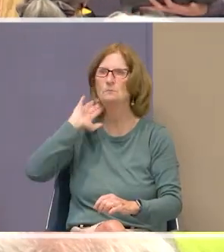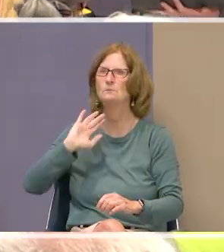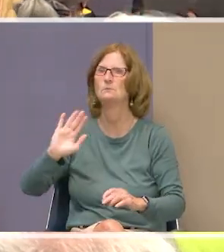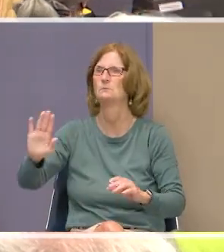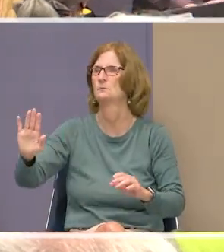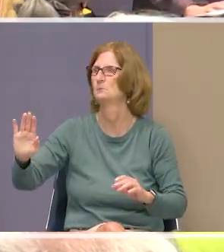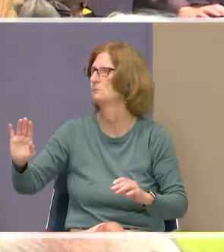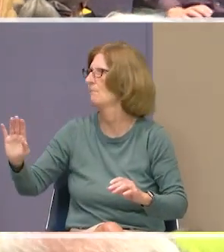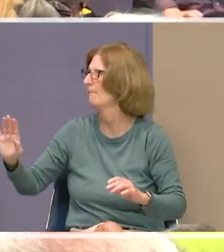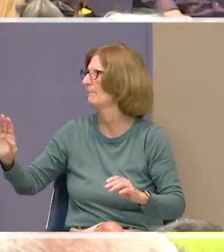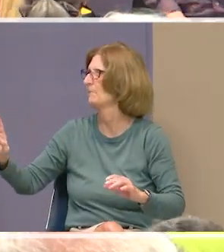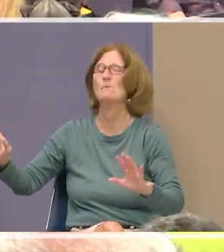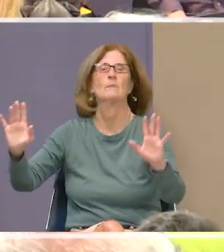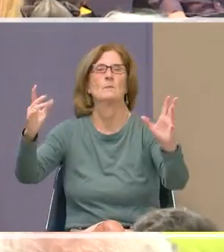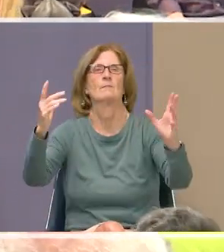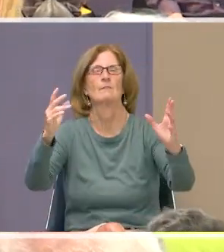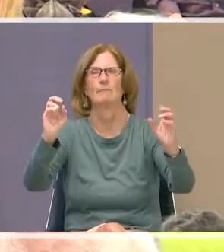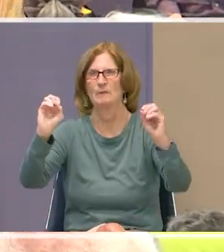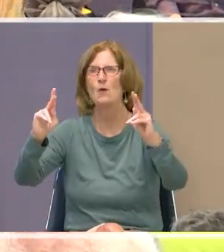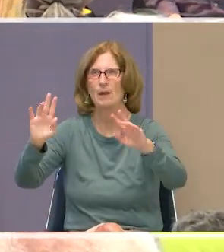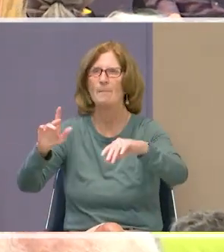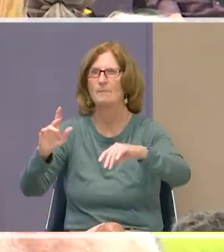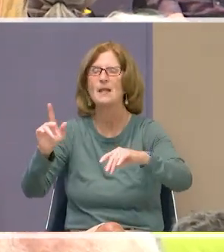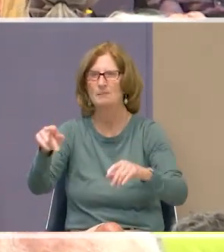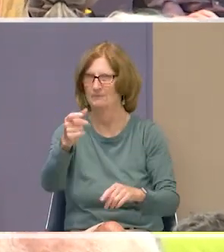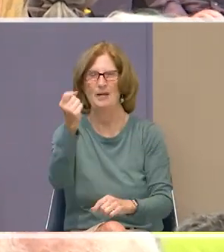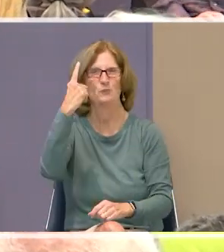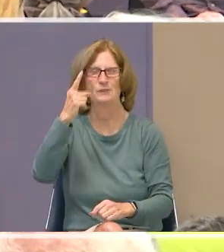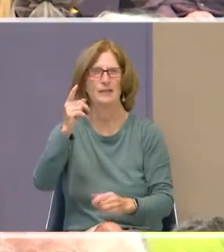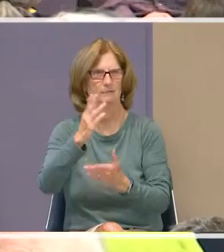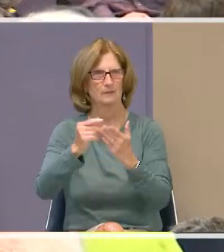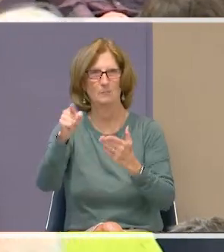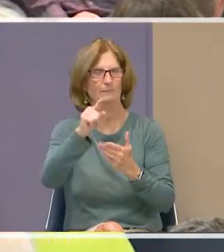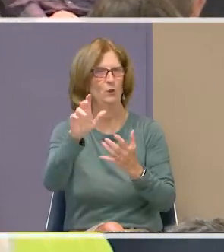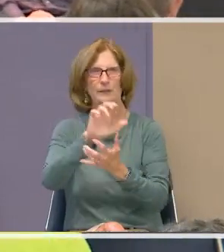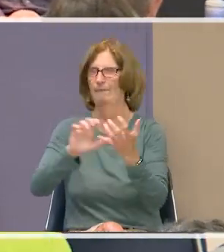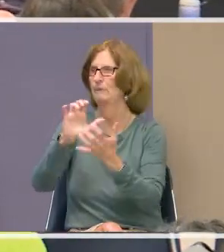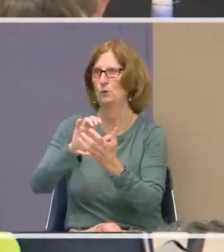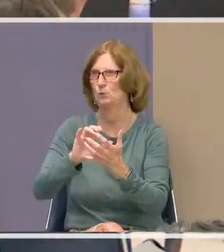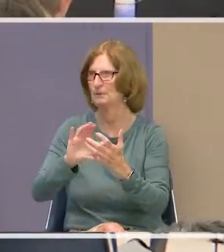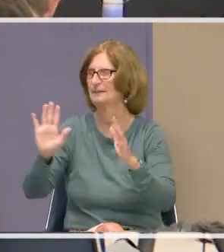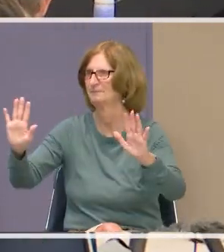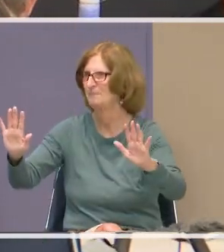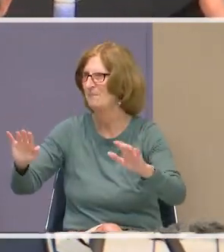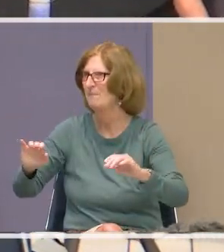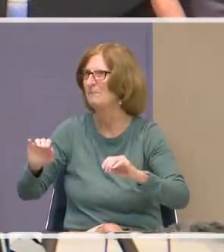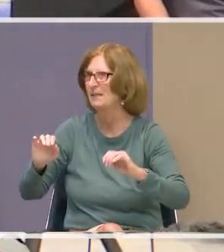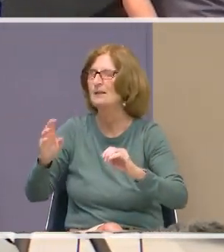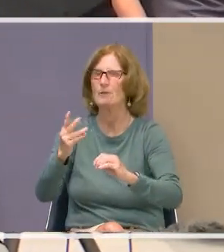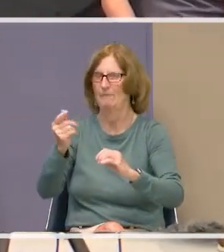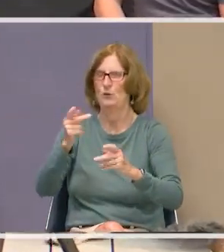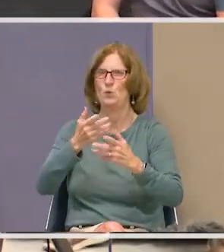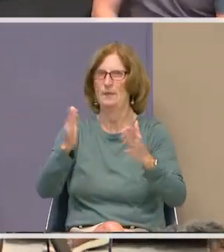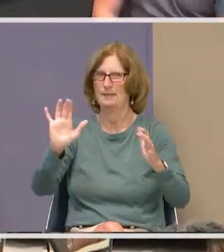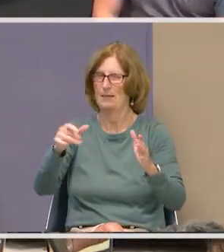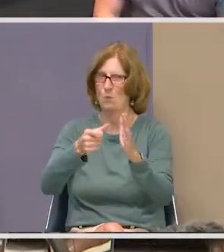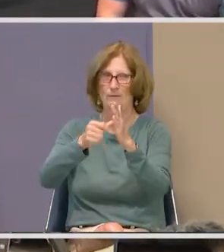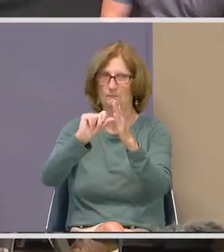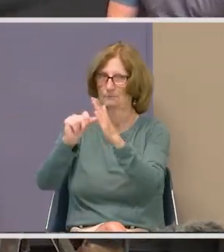All right. Well, can I have one last? And so, yeah, I understand why some of the confusion is coming here. The few things I want to